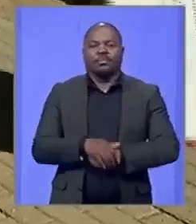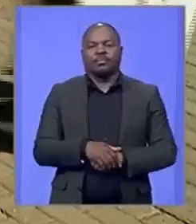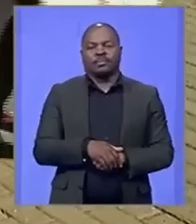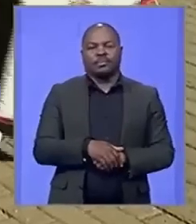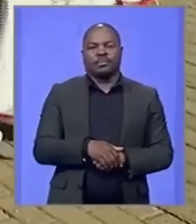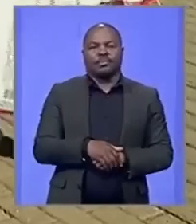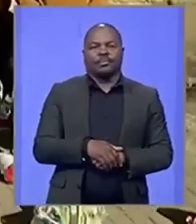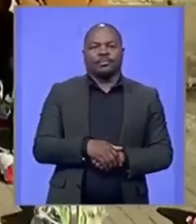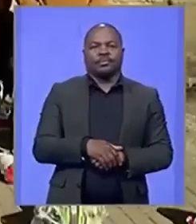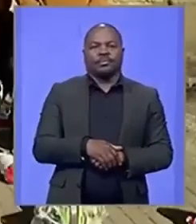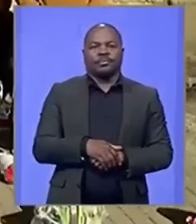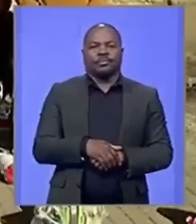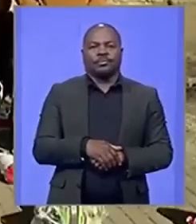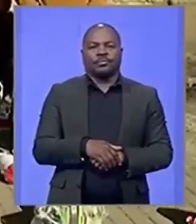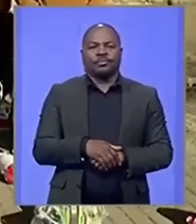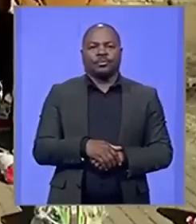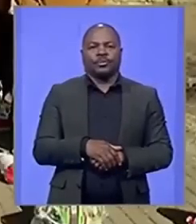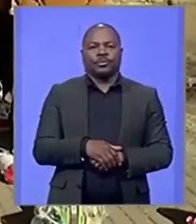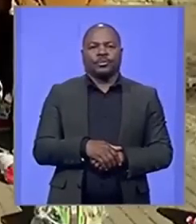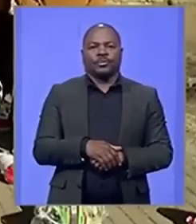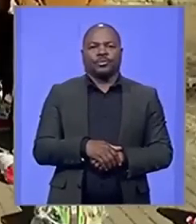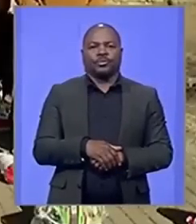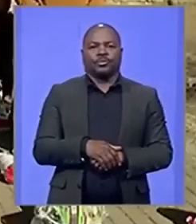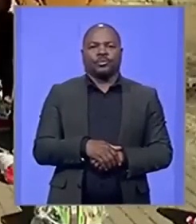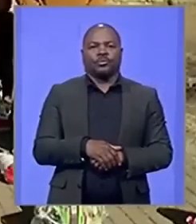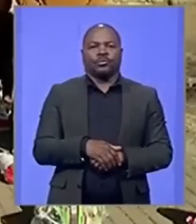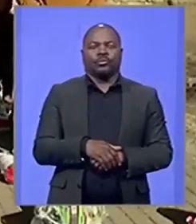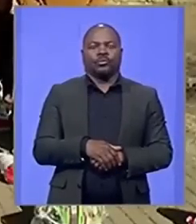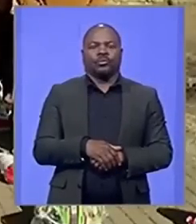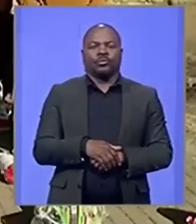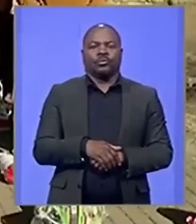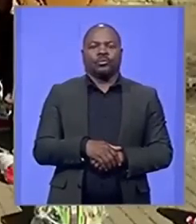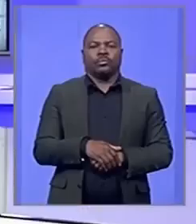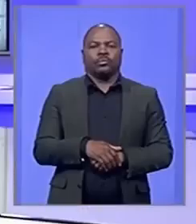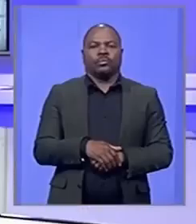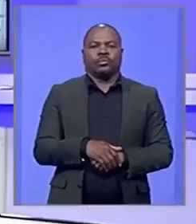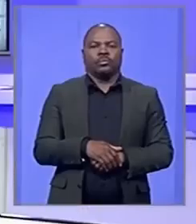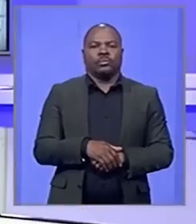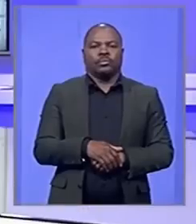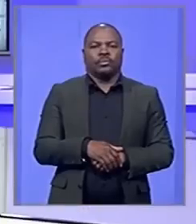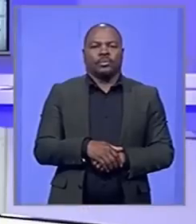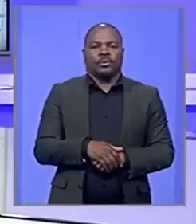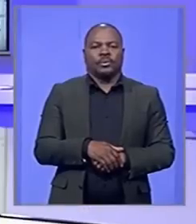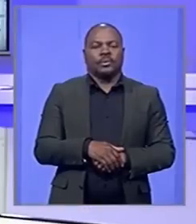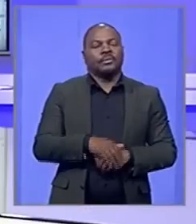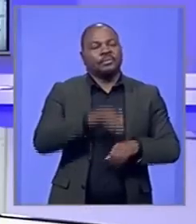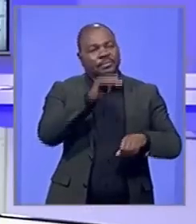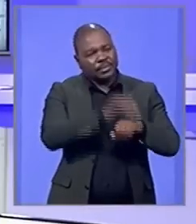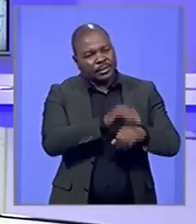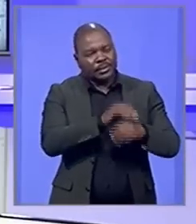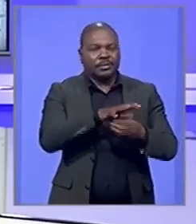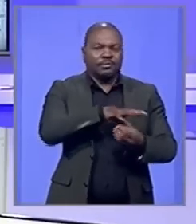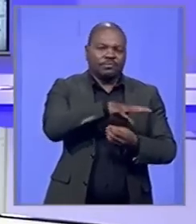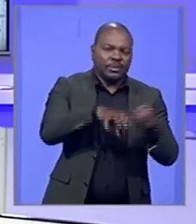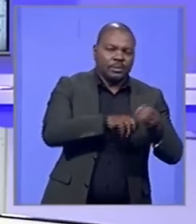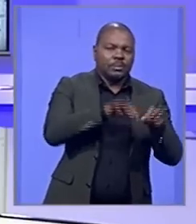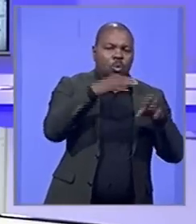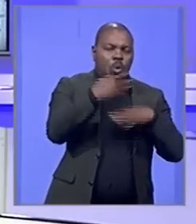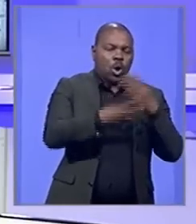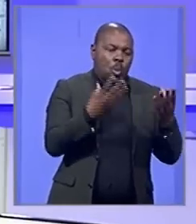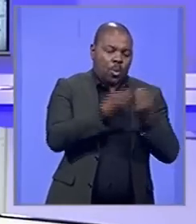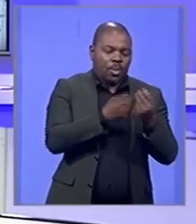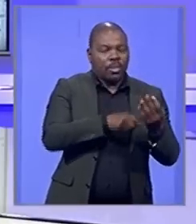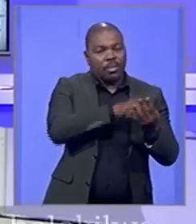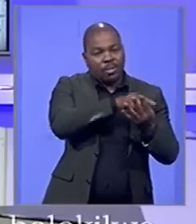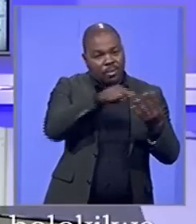Konelo le Kgafola. Ditaba tsa SABC Thabantsho. Ditsala, lelapa le badiri mmogo le